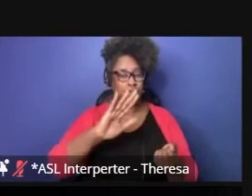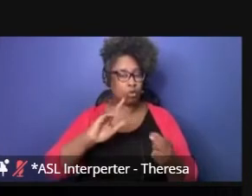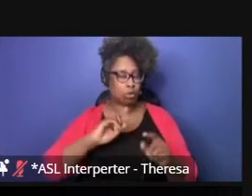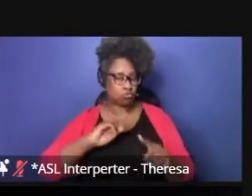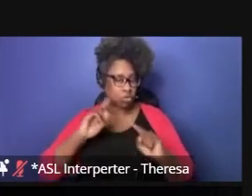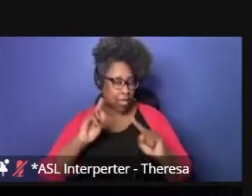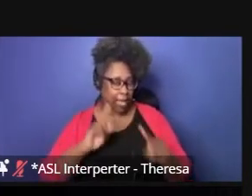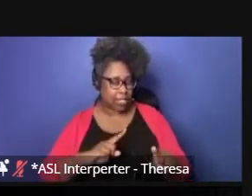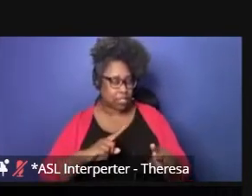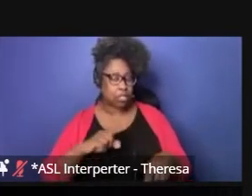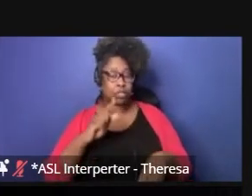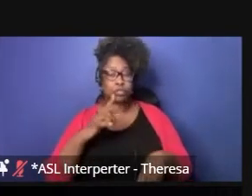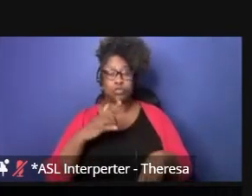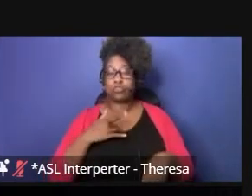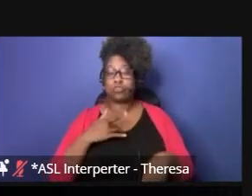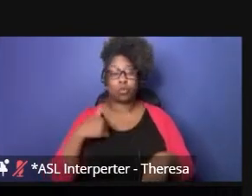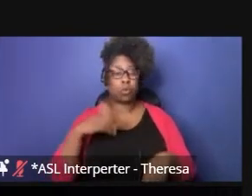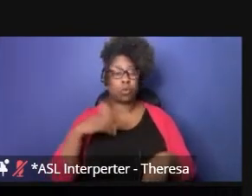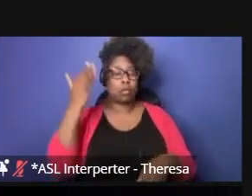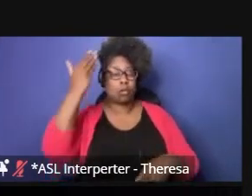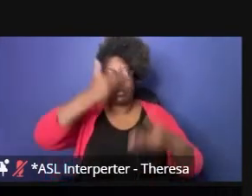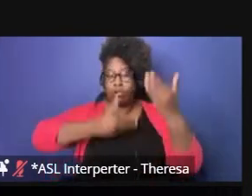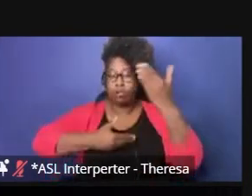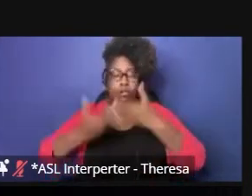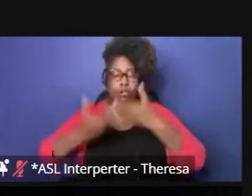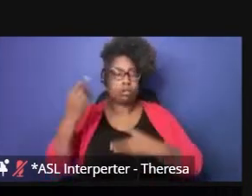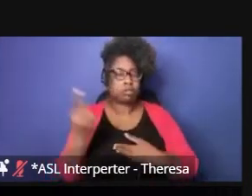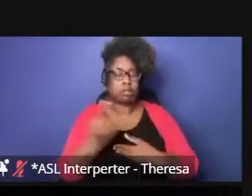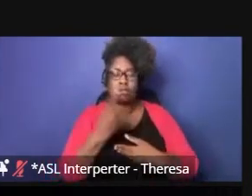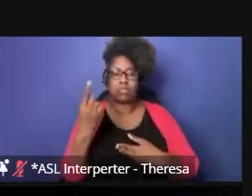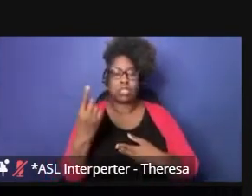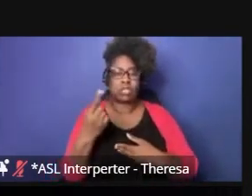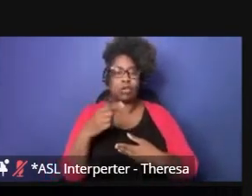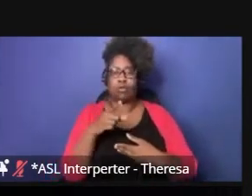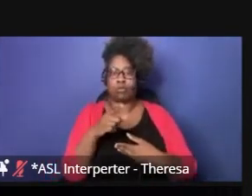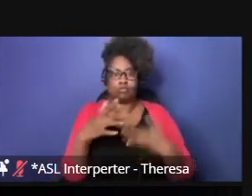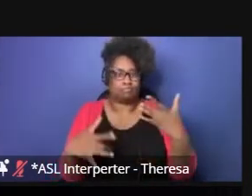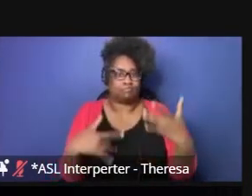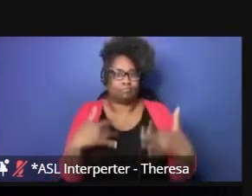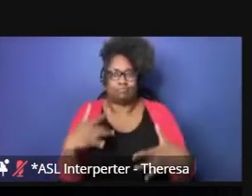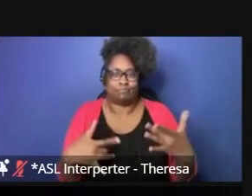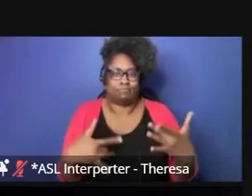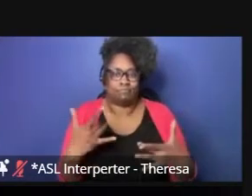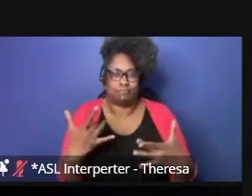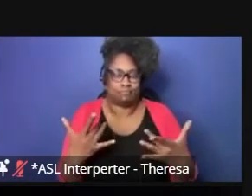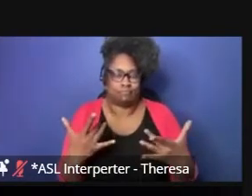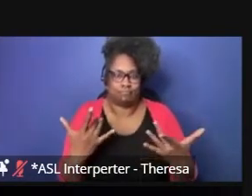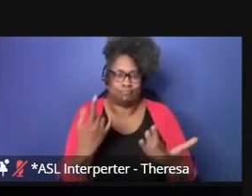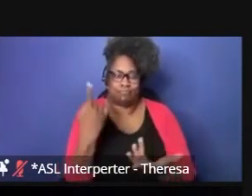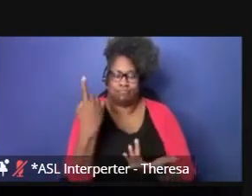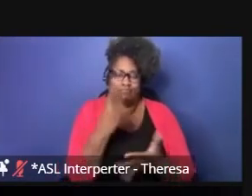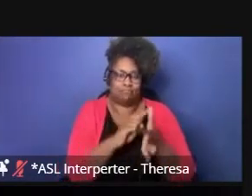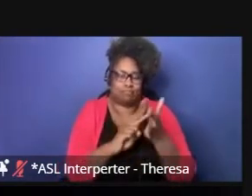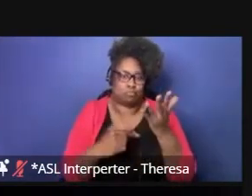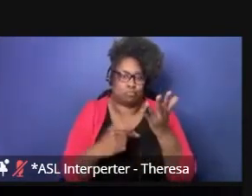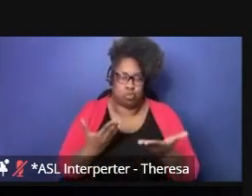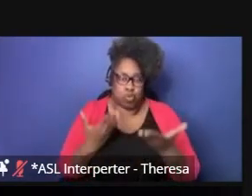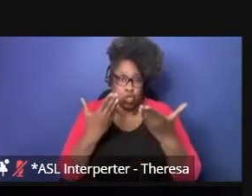we're missing, any notes of like particular excitement about anything that we're